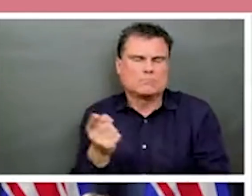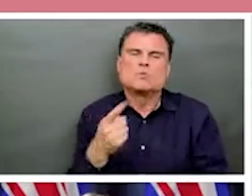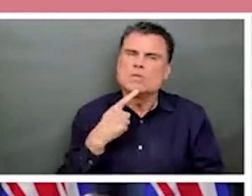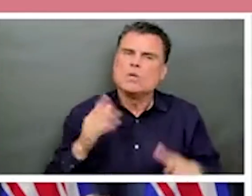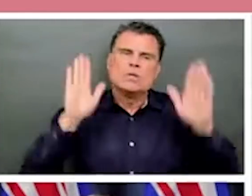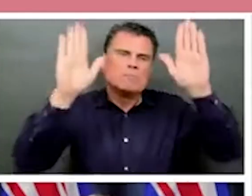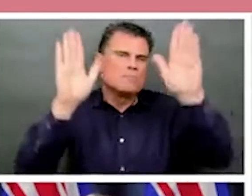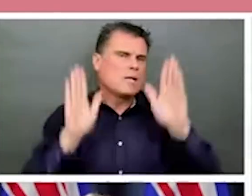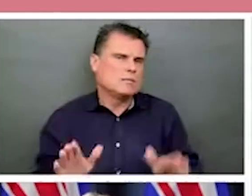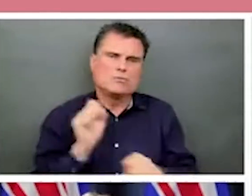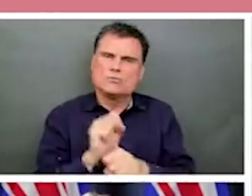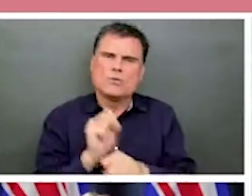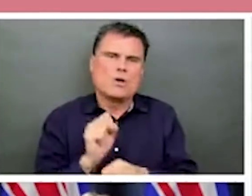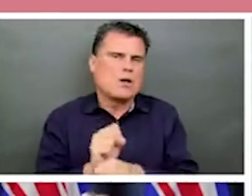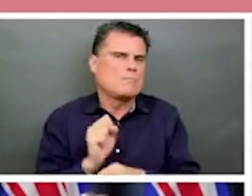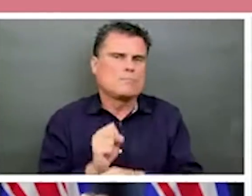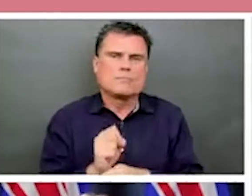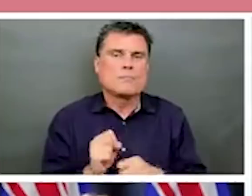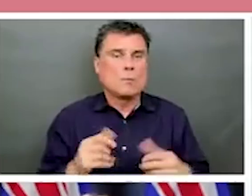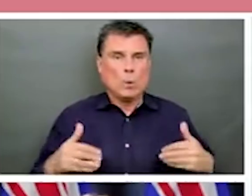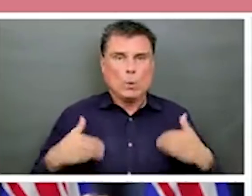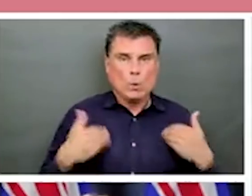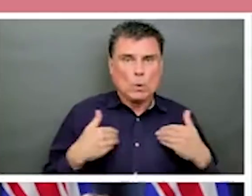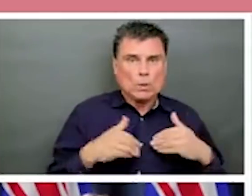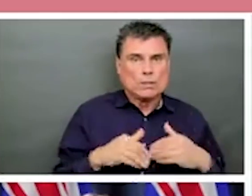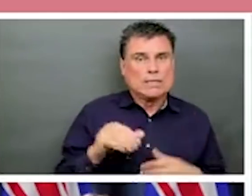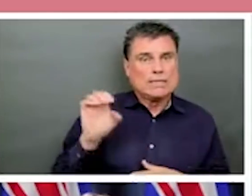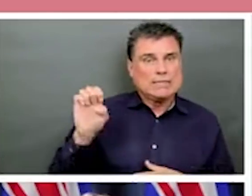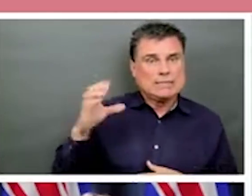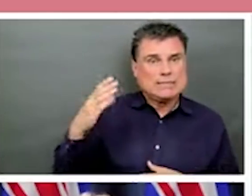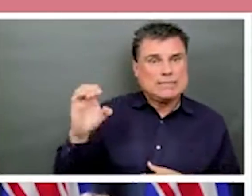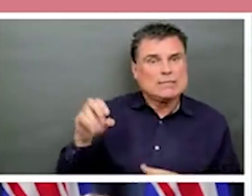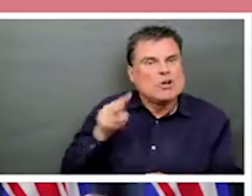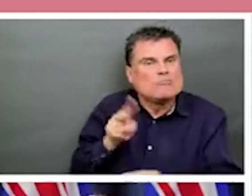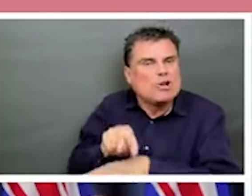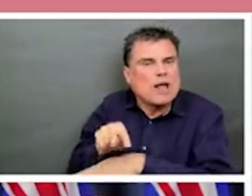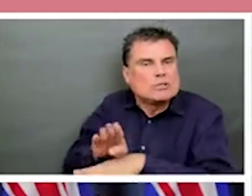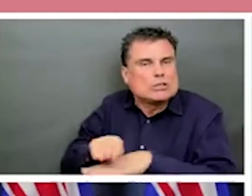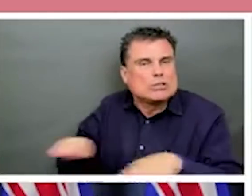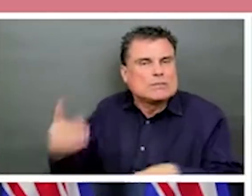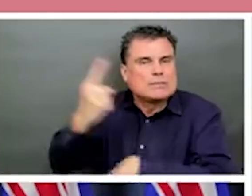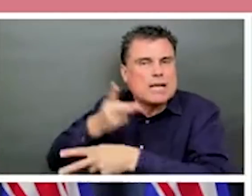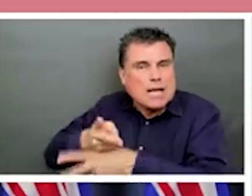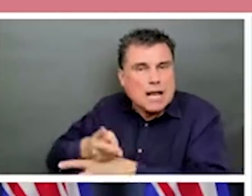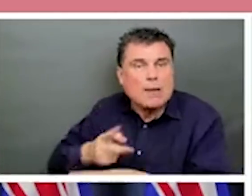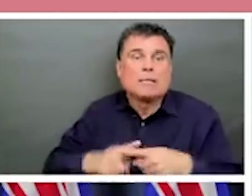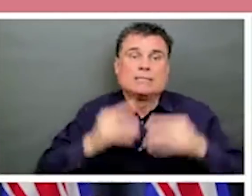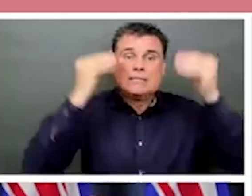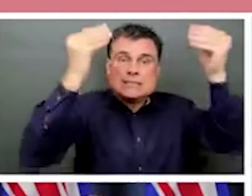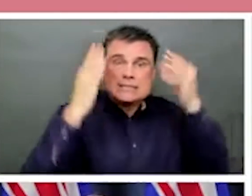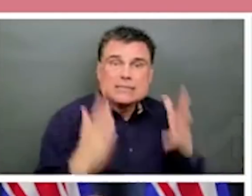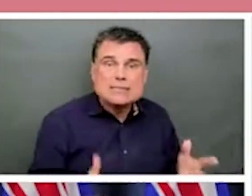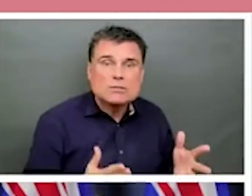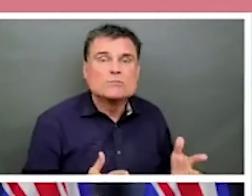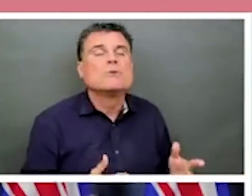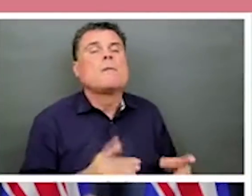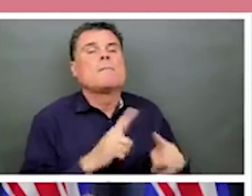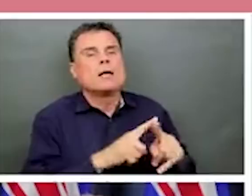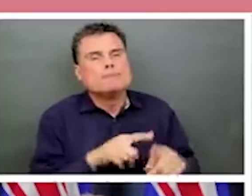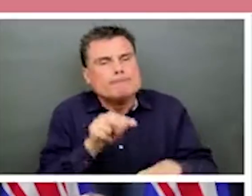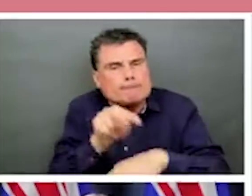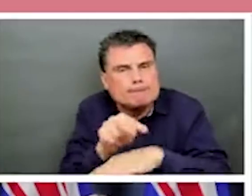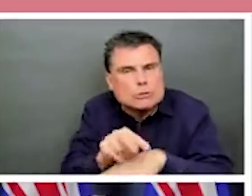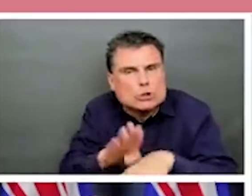childhood educators, our educators, and our childcare providers have been doing throughout this pandemic. We will also